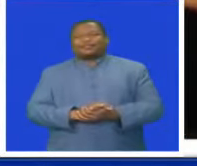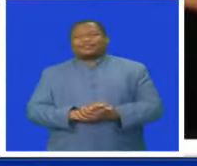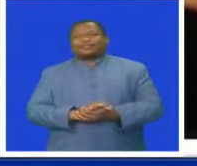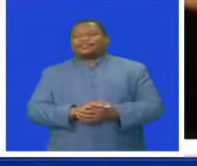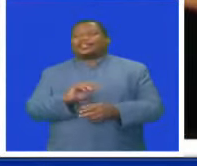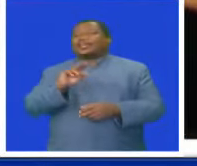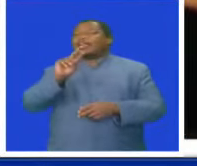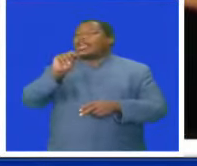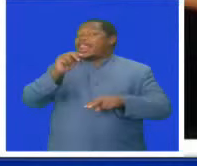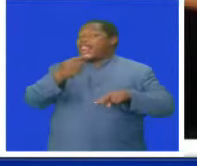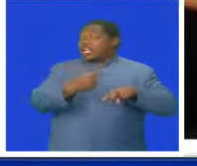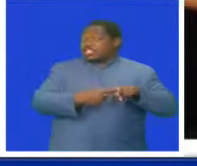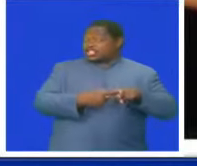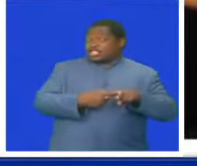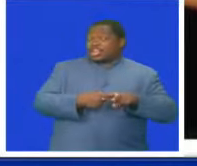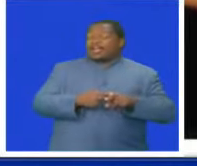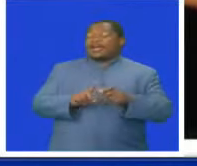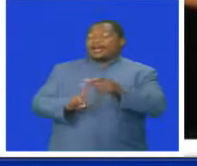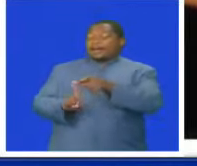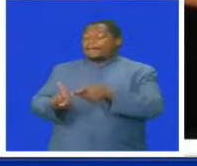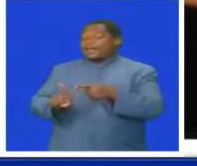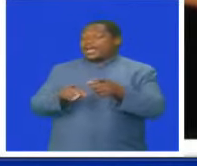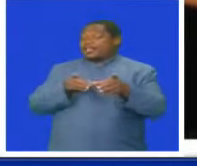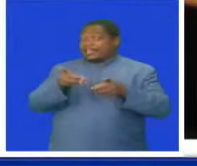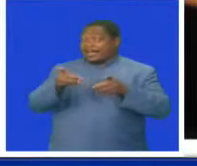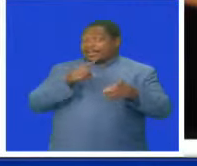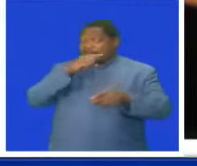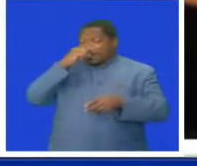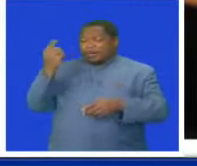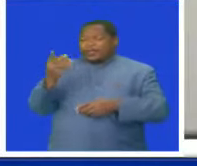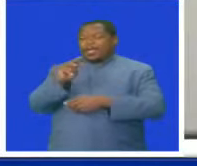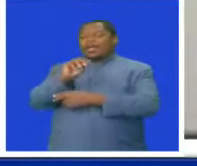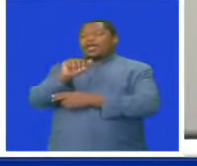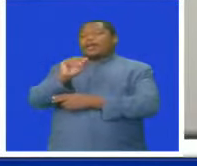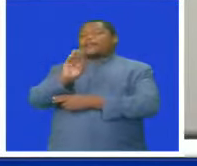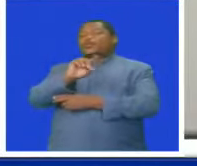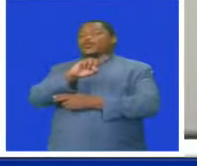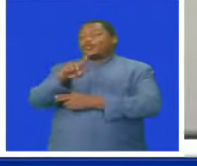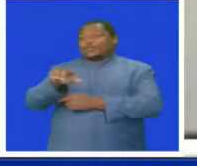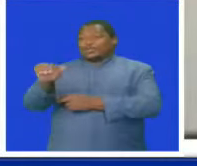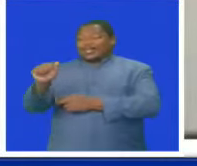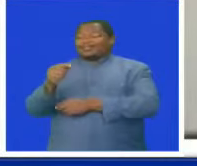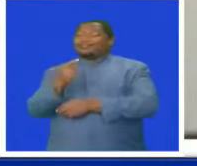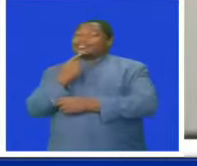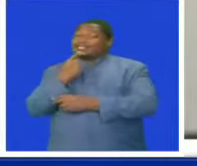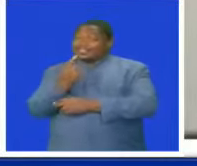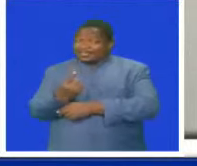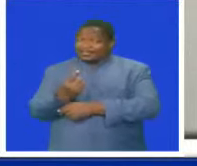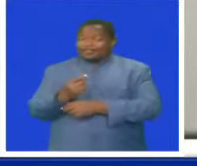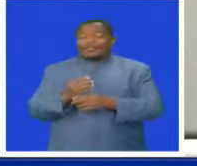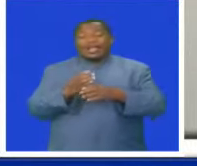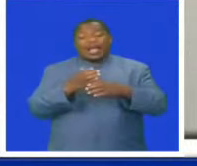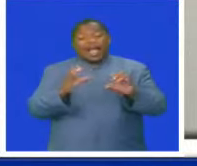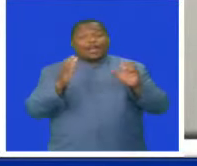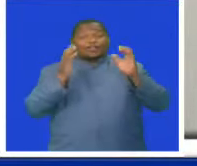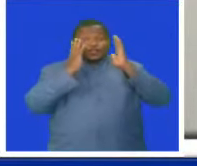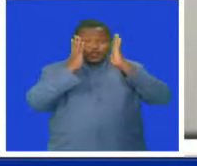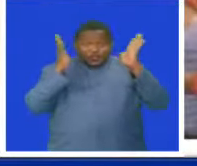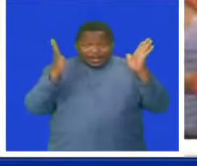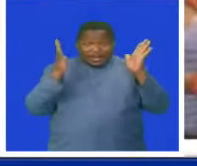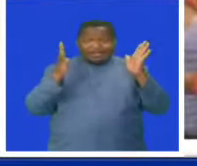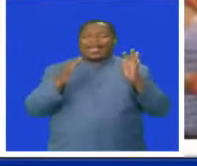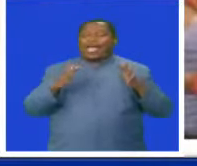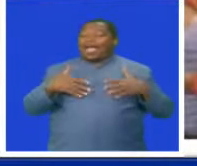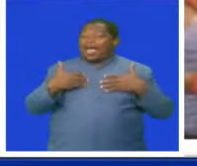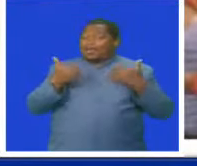AIDS lapha eveni khanya mabuza uthi kuyathokotisa kubona live leSwatini lithola lelinye likhambi lekulwa naleli